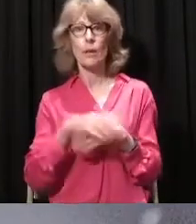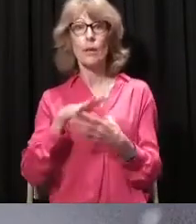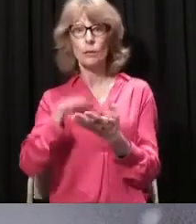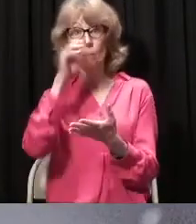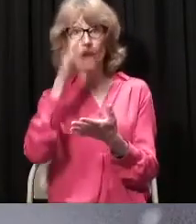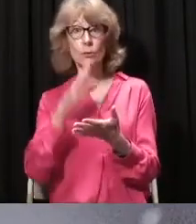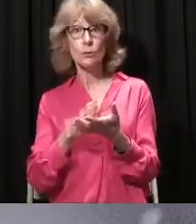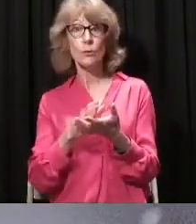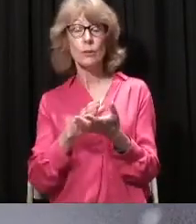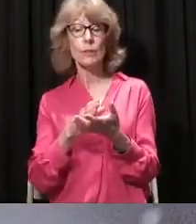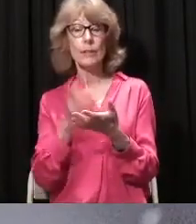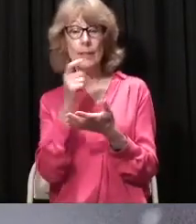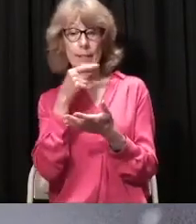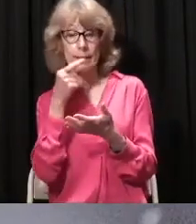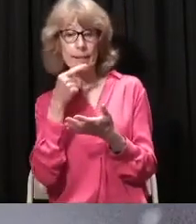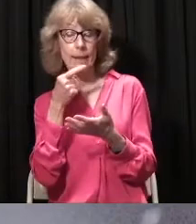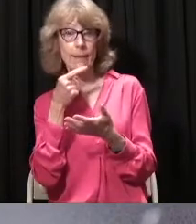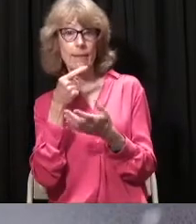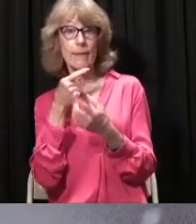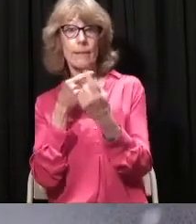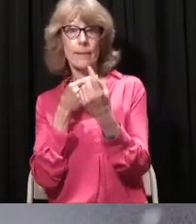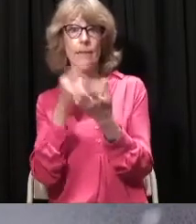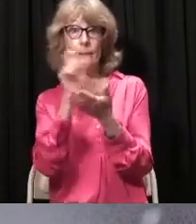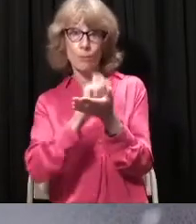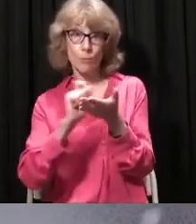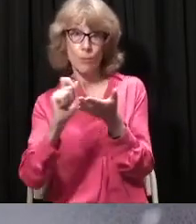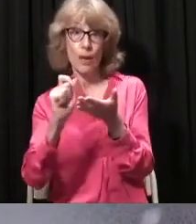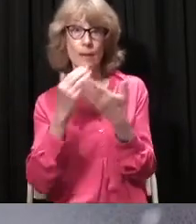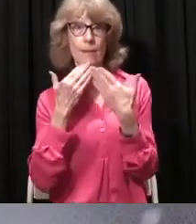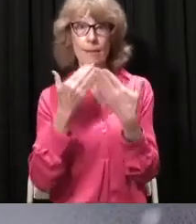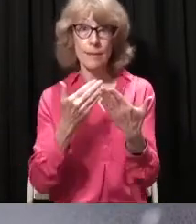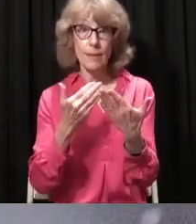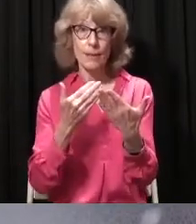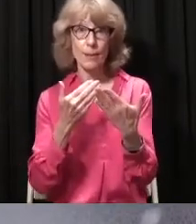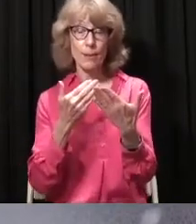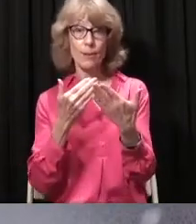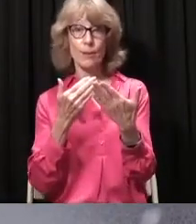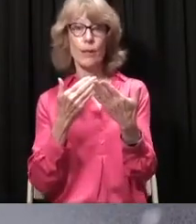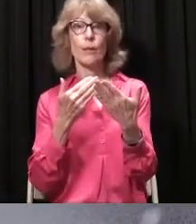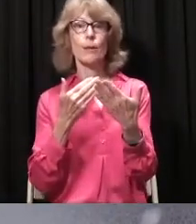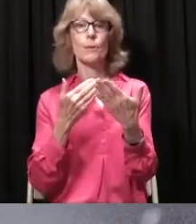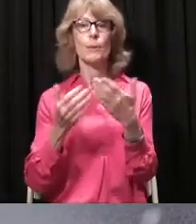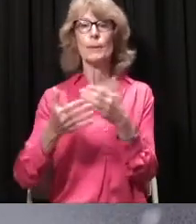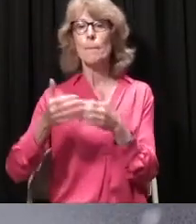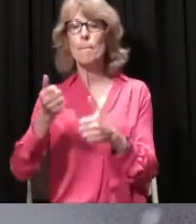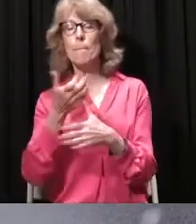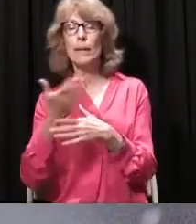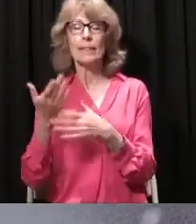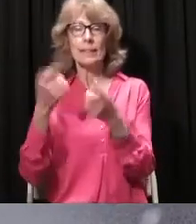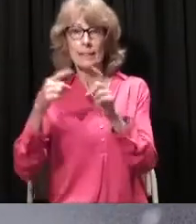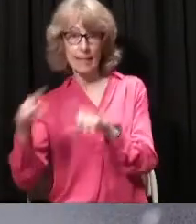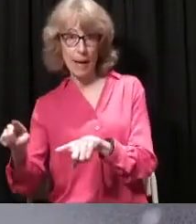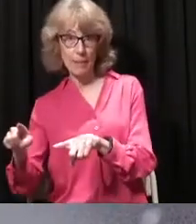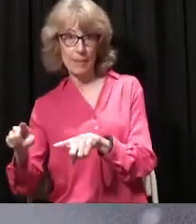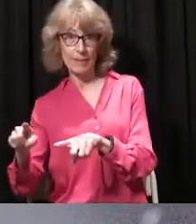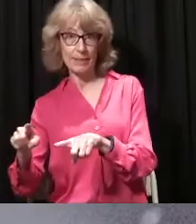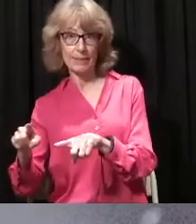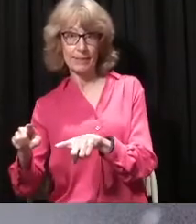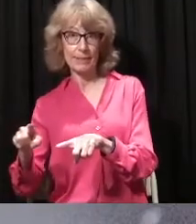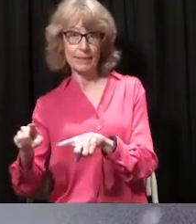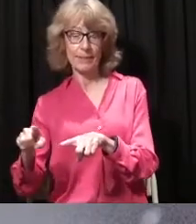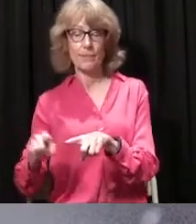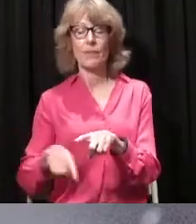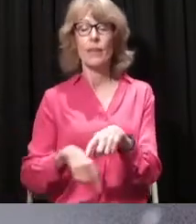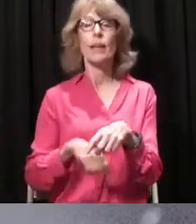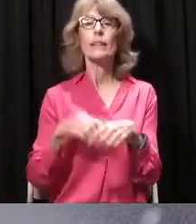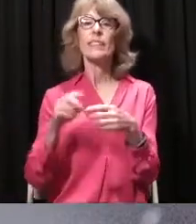football game, and writing this thank you letter and reading it to my mom. Now, that's pretty impressive. And I think what Seligman's figured